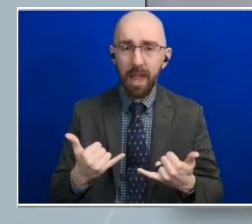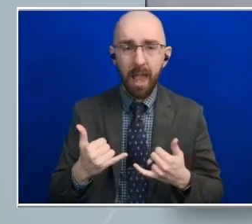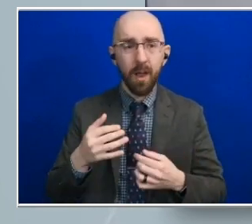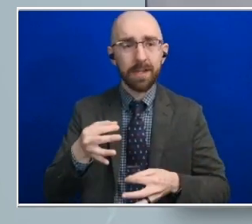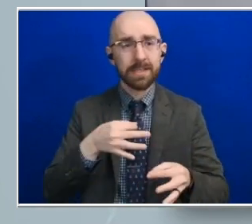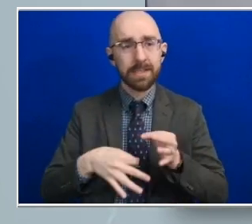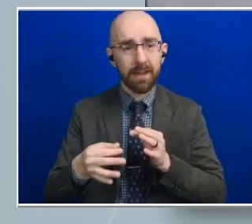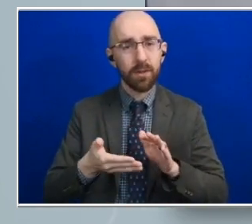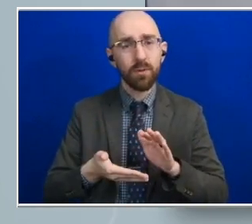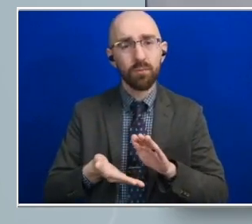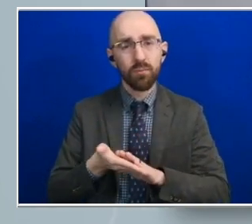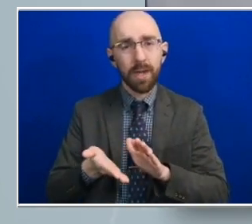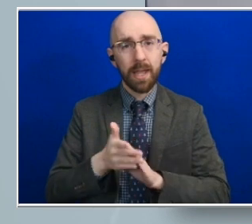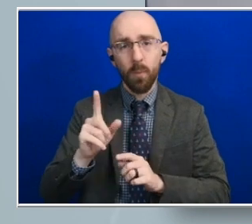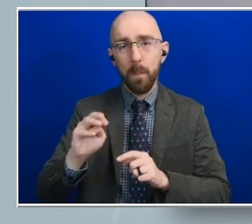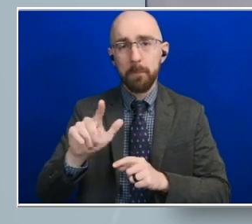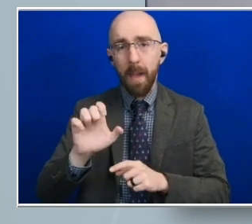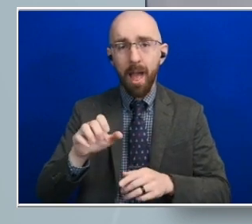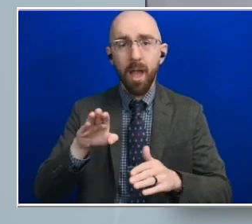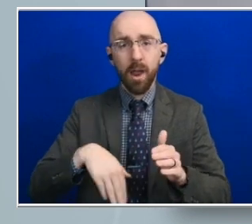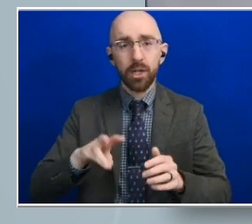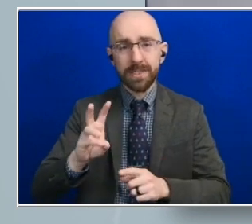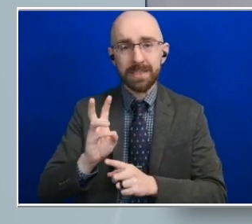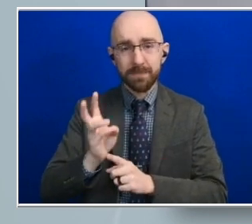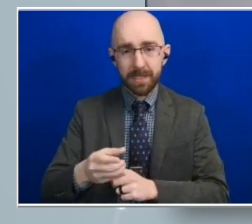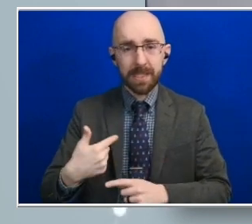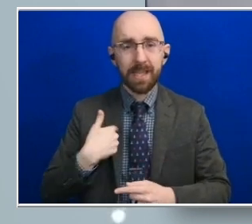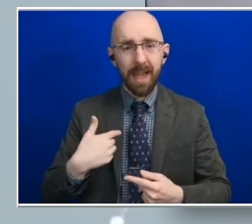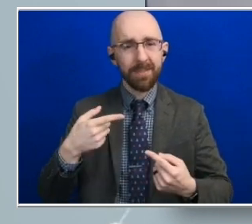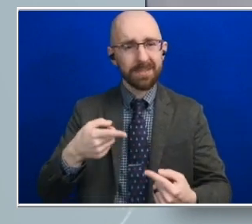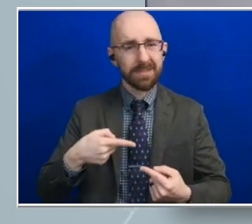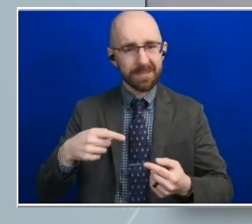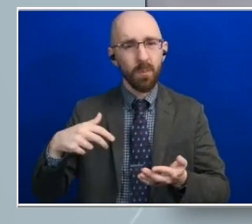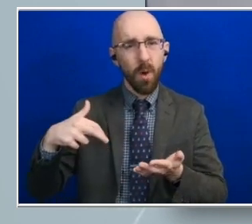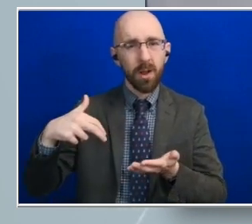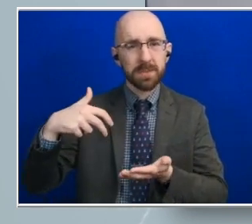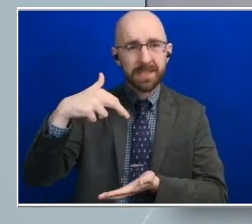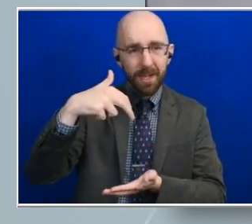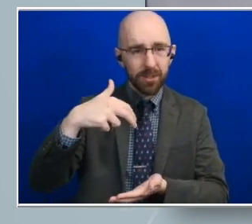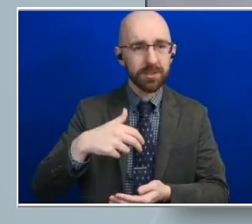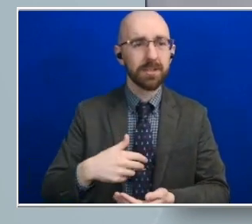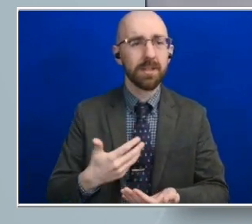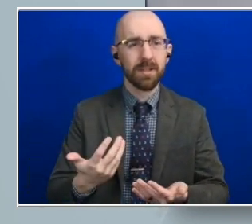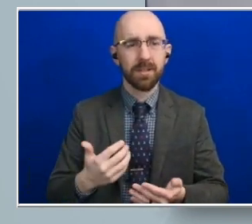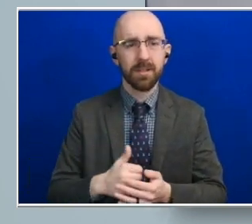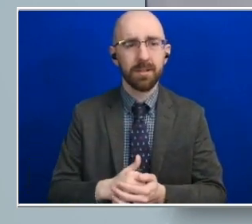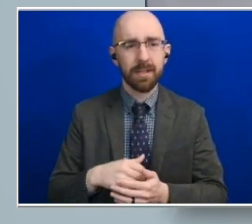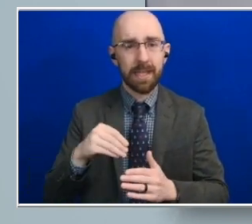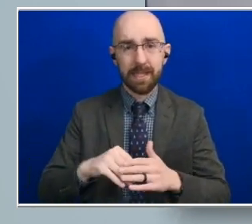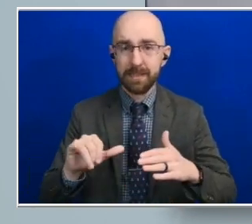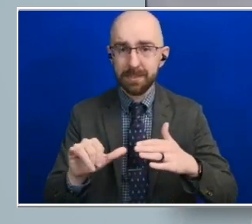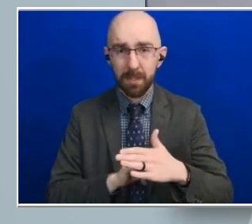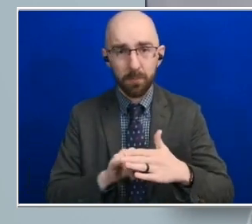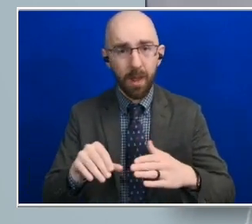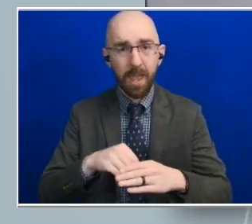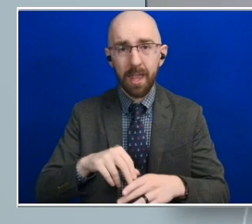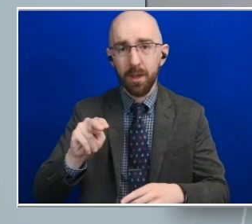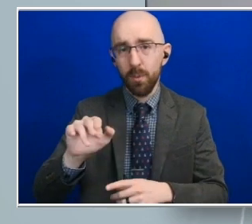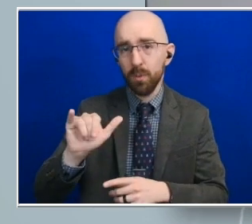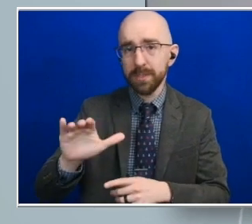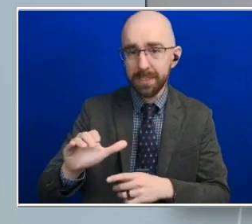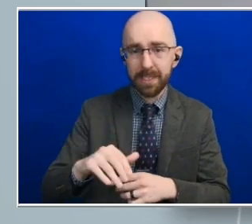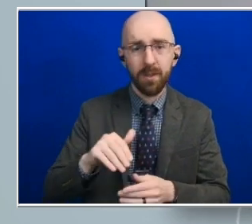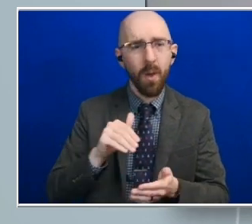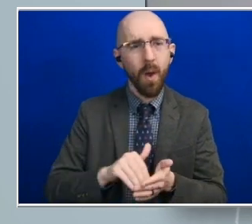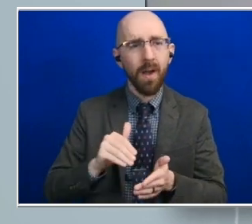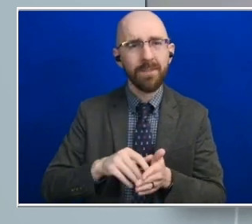under 6 minutes, I have trouble walking up the stairs in the subway in New York City, and often have to pause.